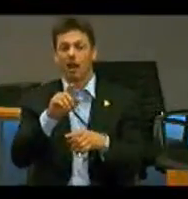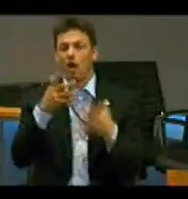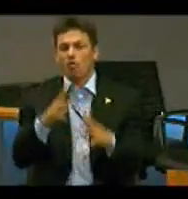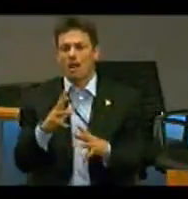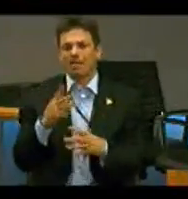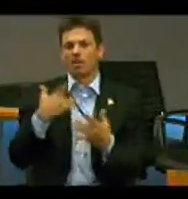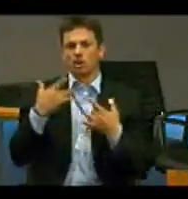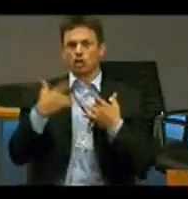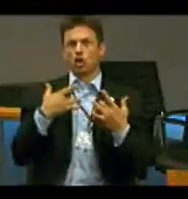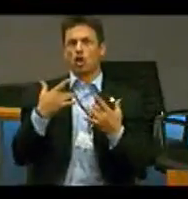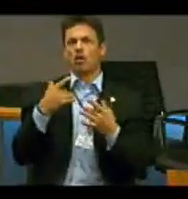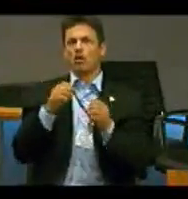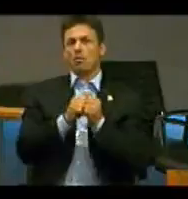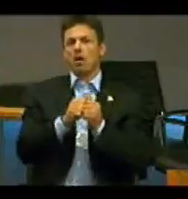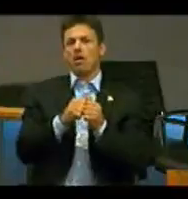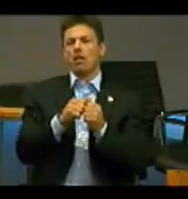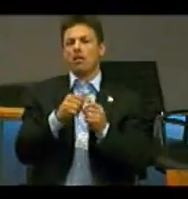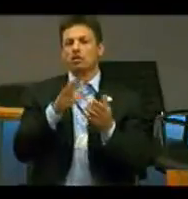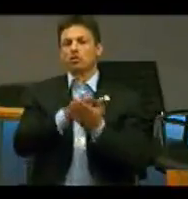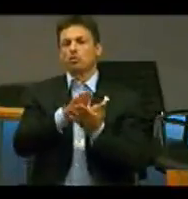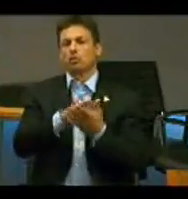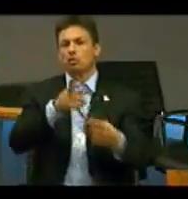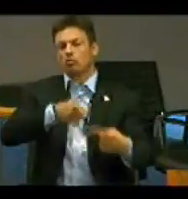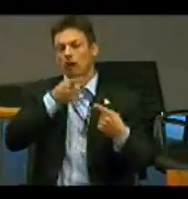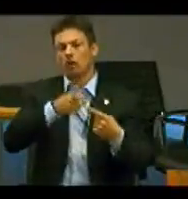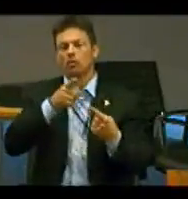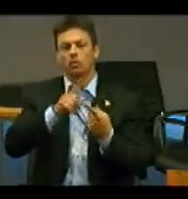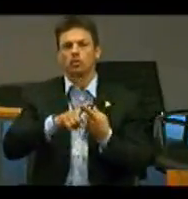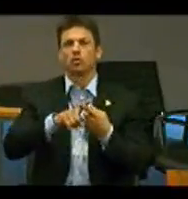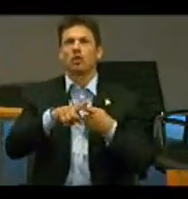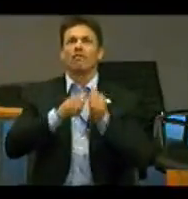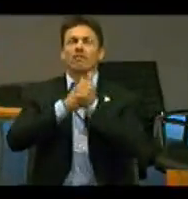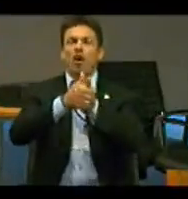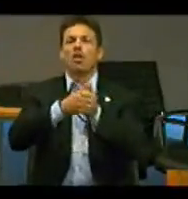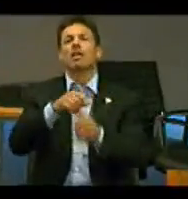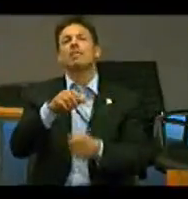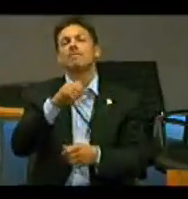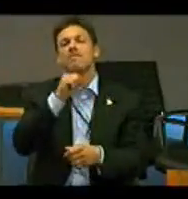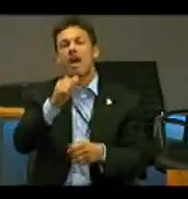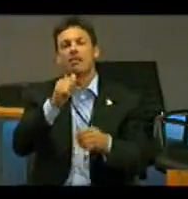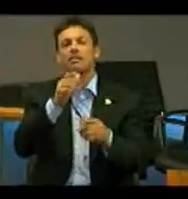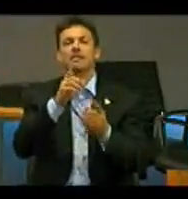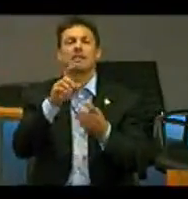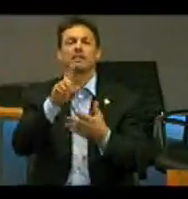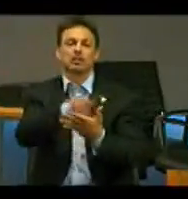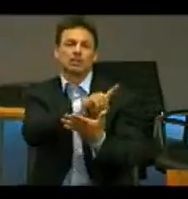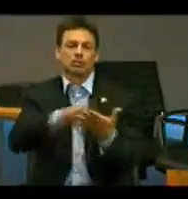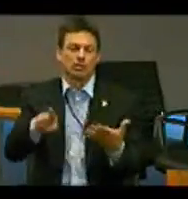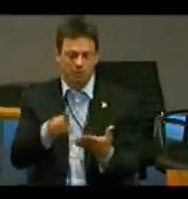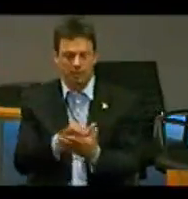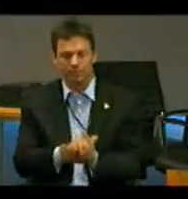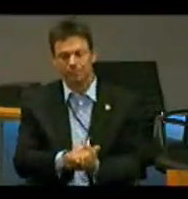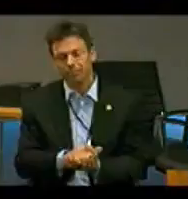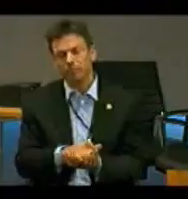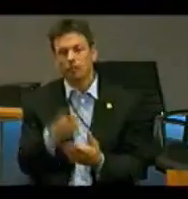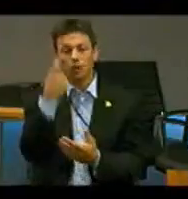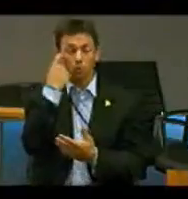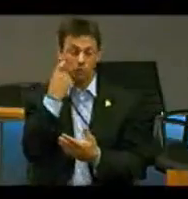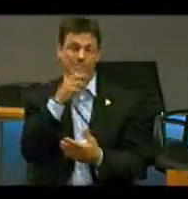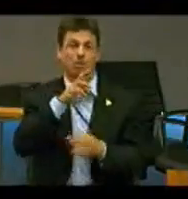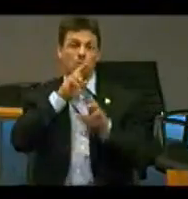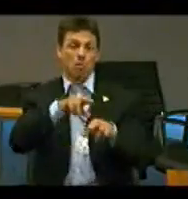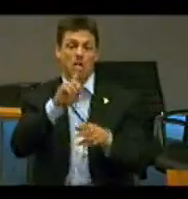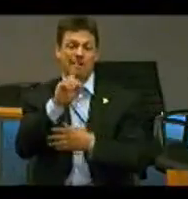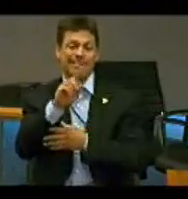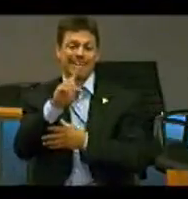already 60 years ago, as schools struggled to come to terms with the federal non-discrimination promise. More recent data reported to the Office for Civil Rights